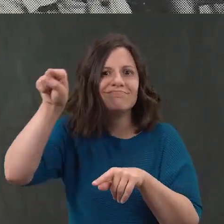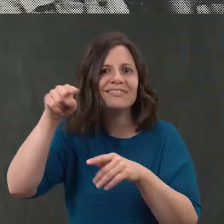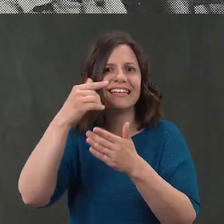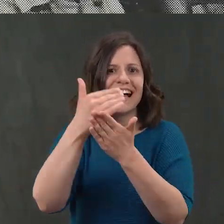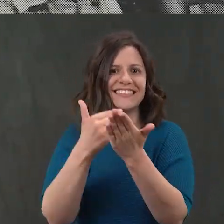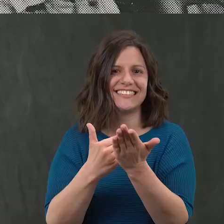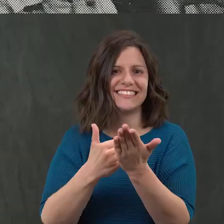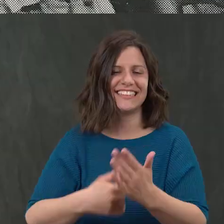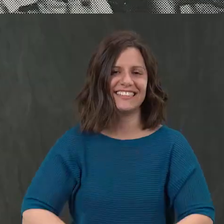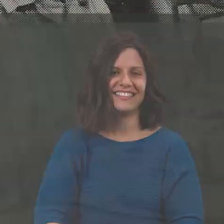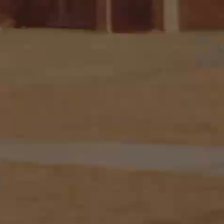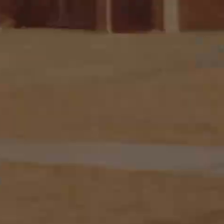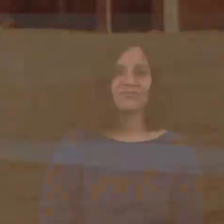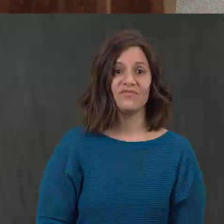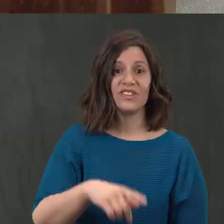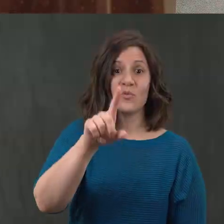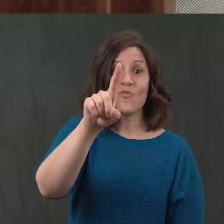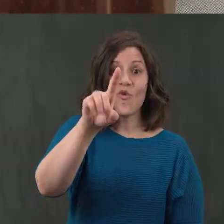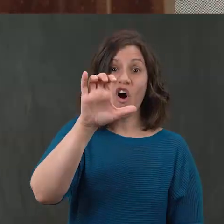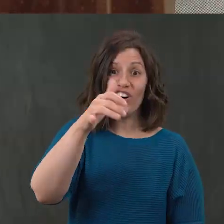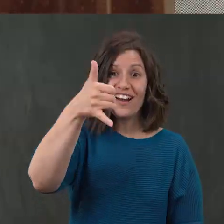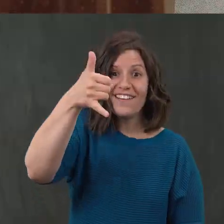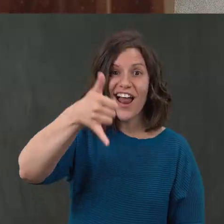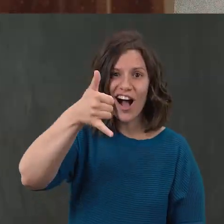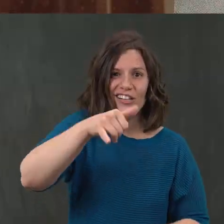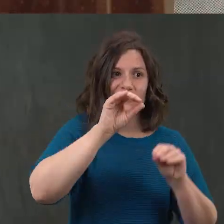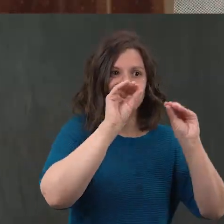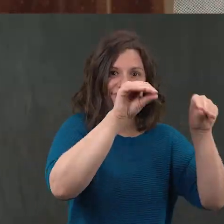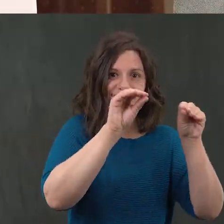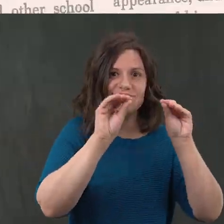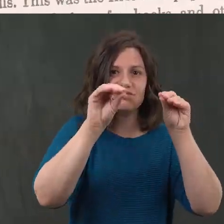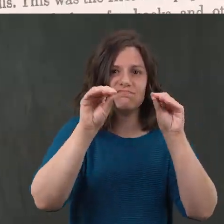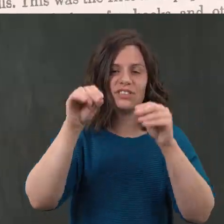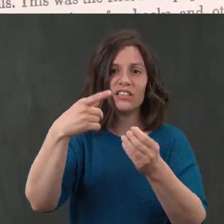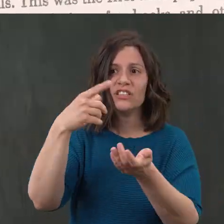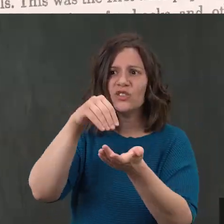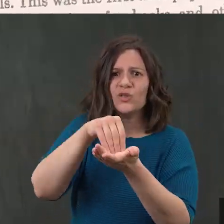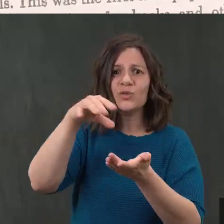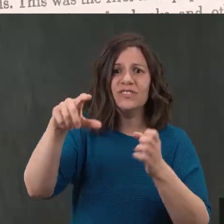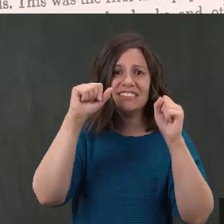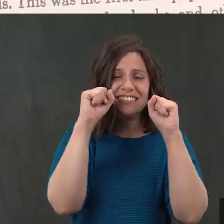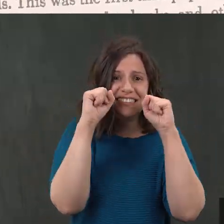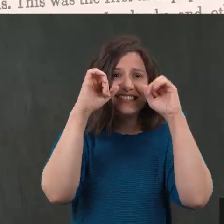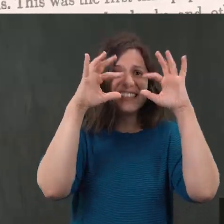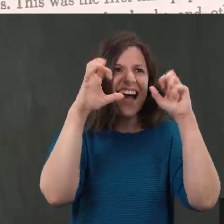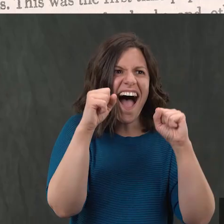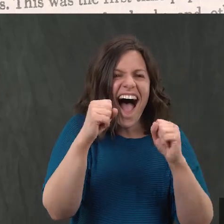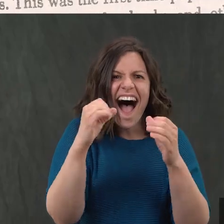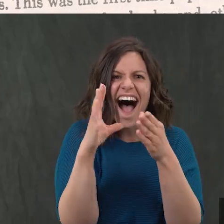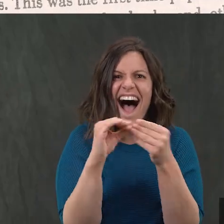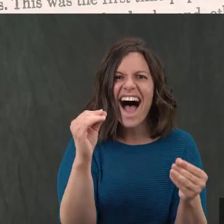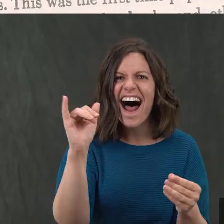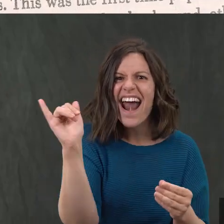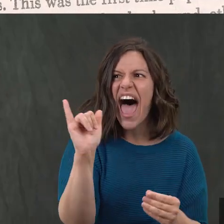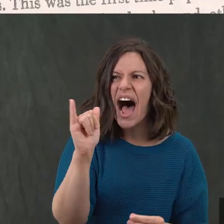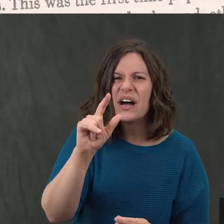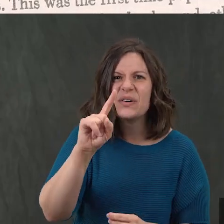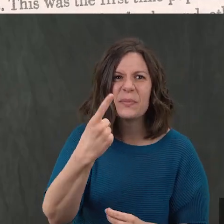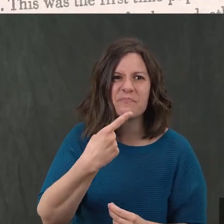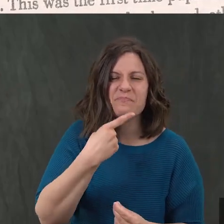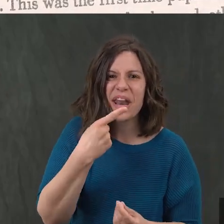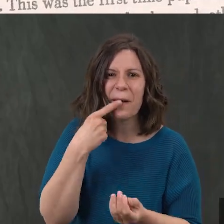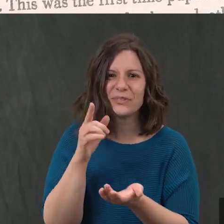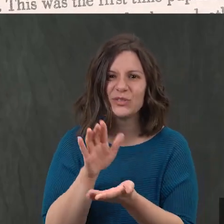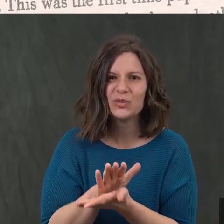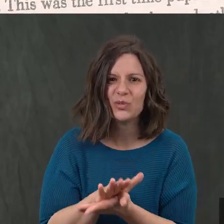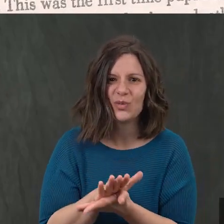Colorado Index article and photo of lockers. 100 lockers were installed, and students marveled, noting they were just like